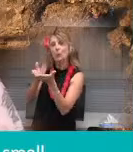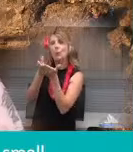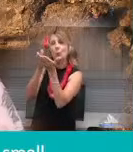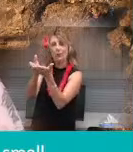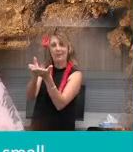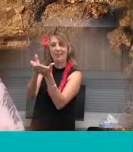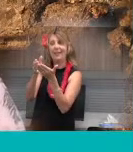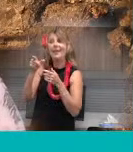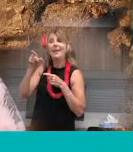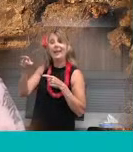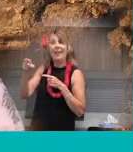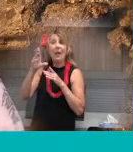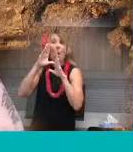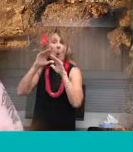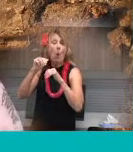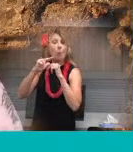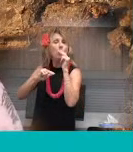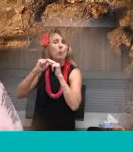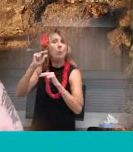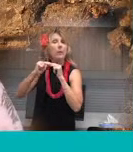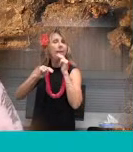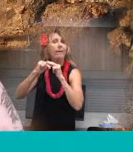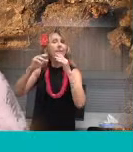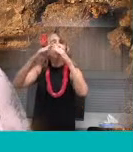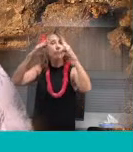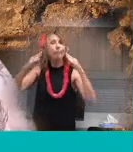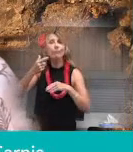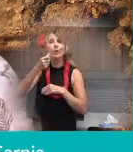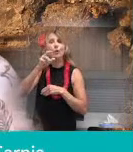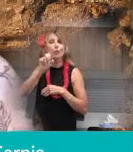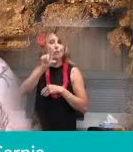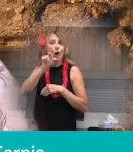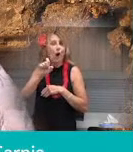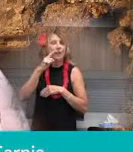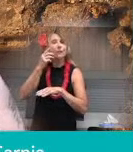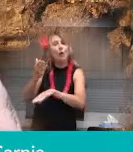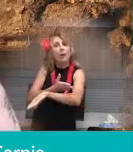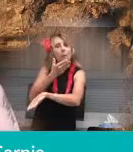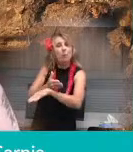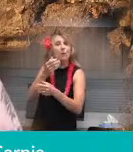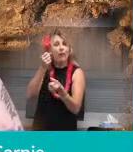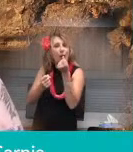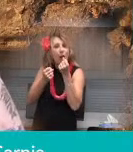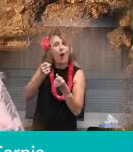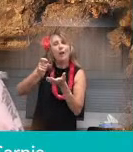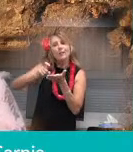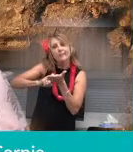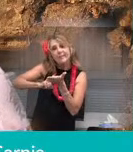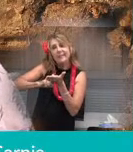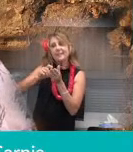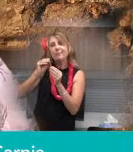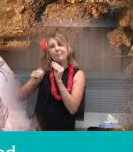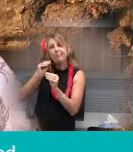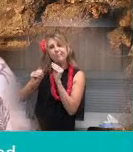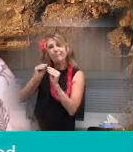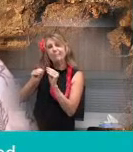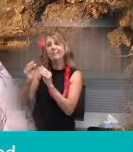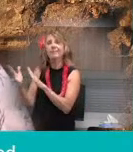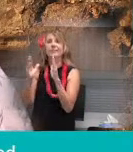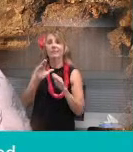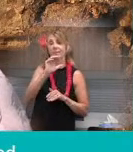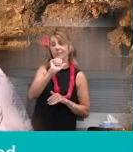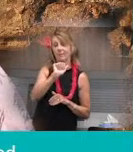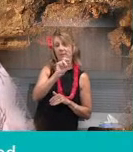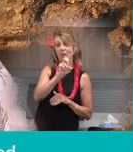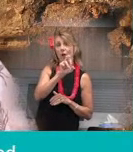on cars and small renovation projects. Audrey Blythe, teacher, St. Anne Sarnia. Audrey